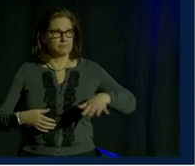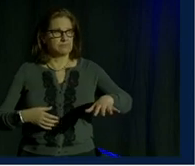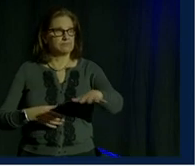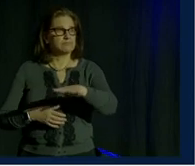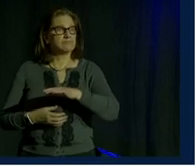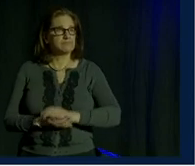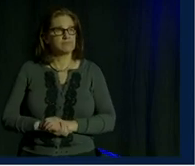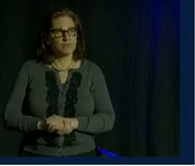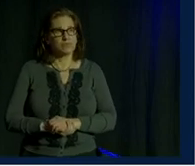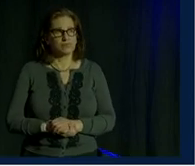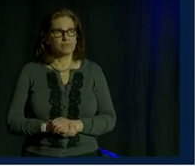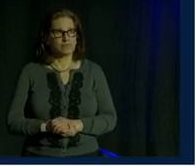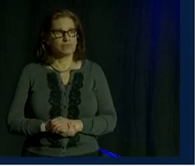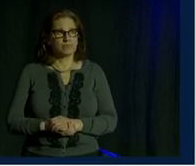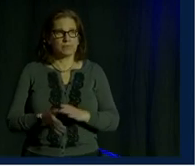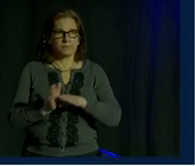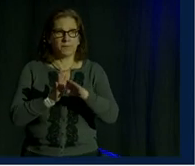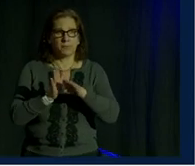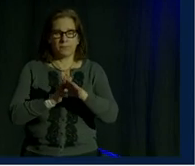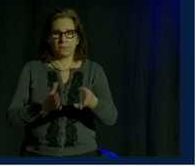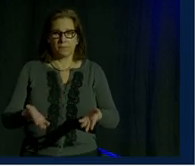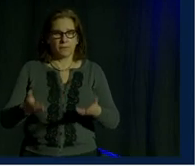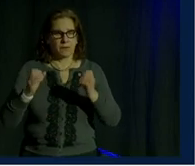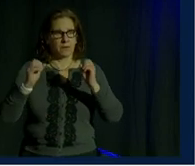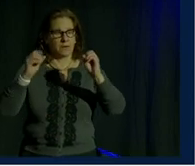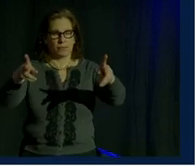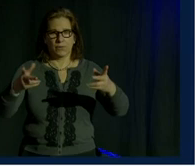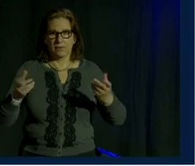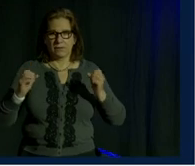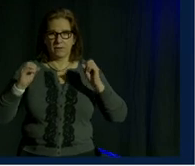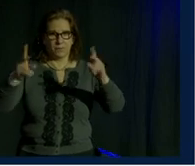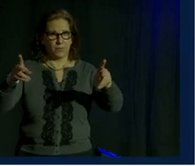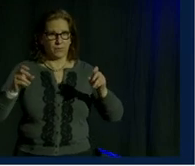and 3rd Street Southeast.